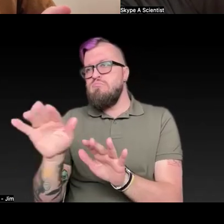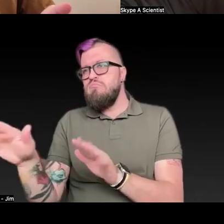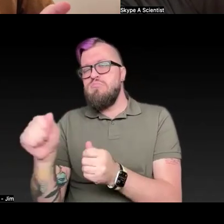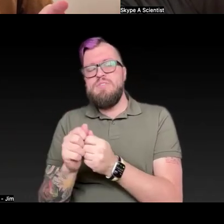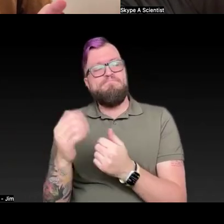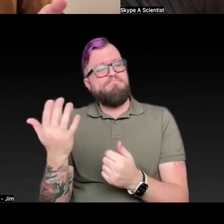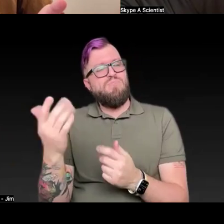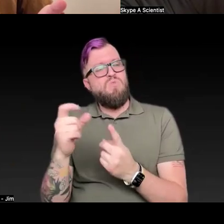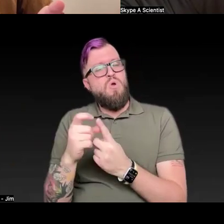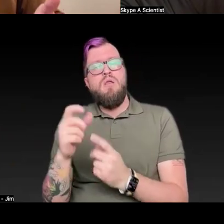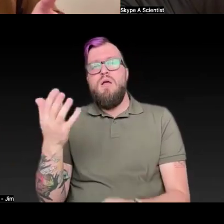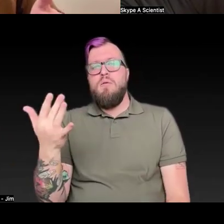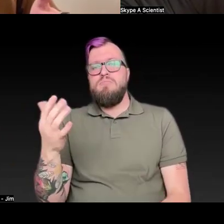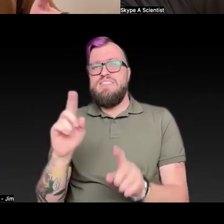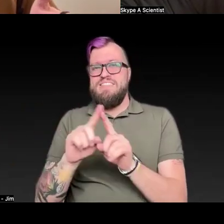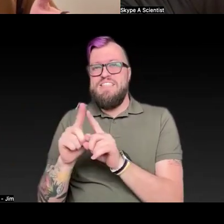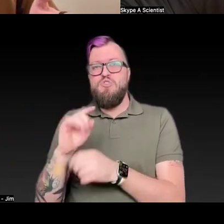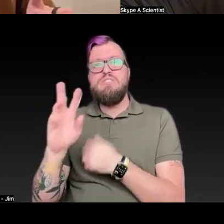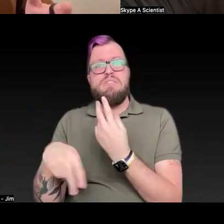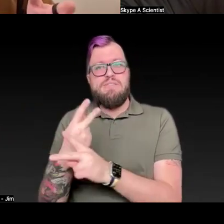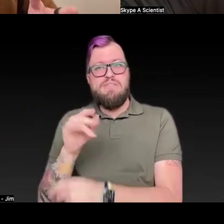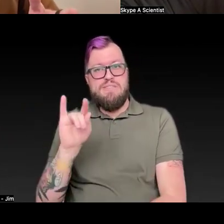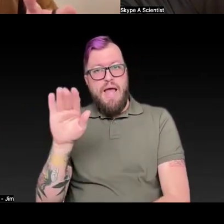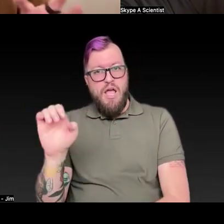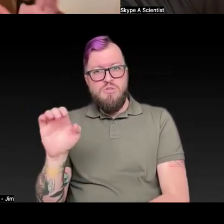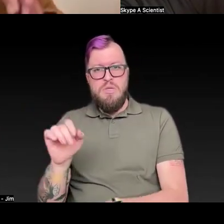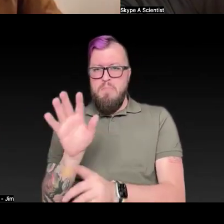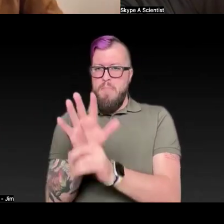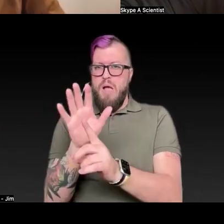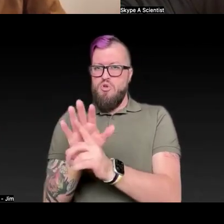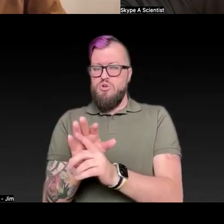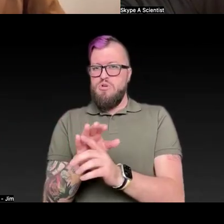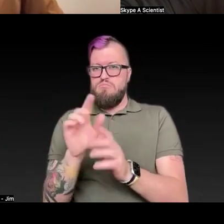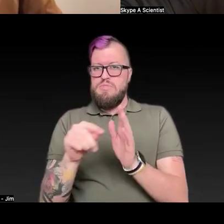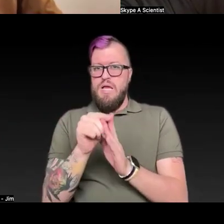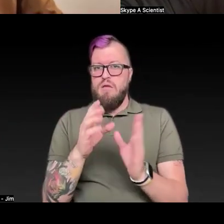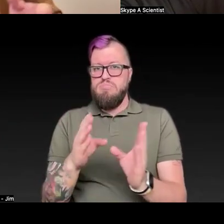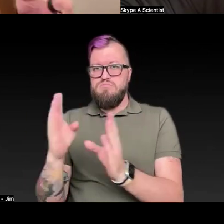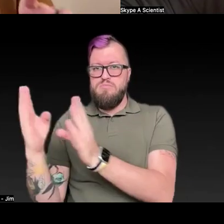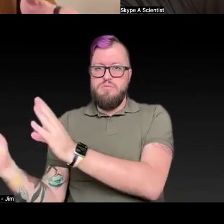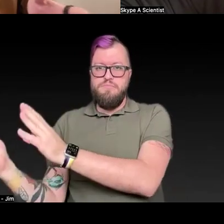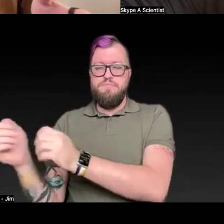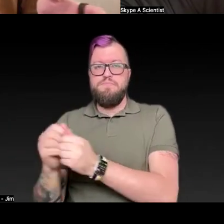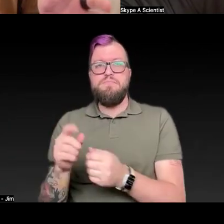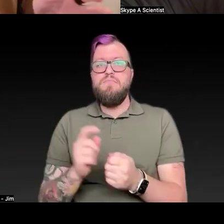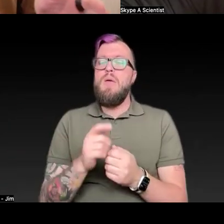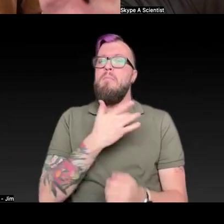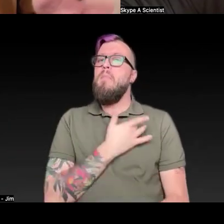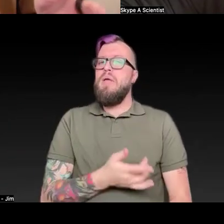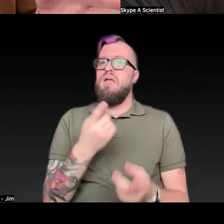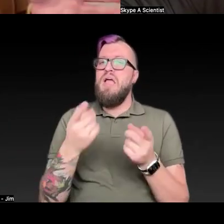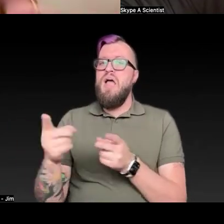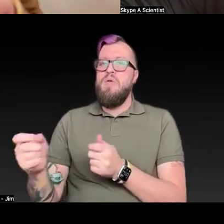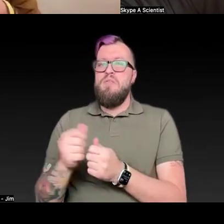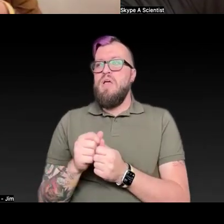what's the word? A lot of different like styles and trends in handwriting. Um, and what tends to happen is over